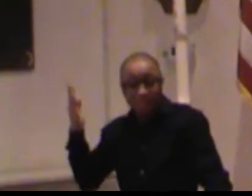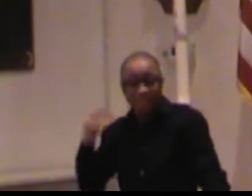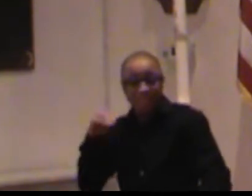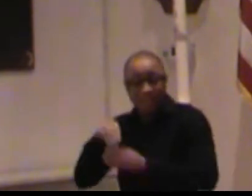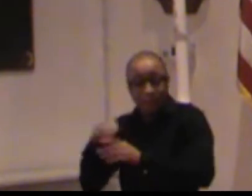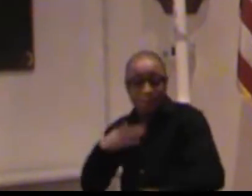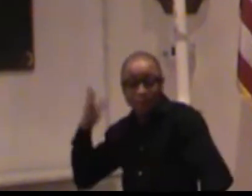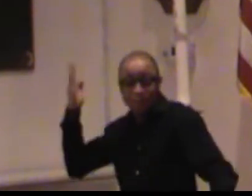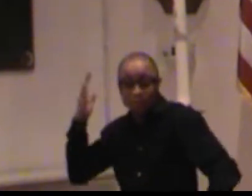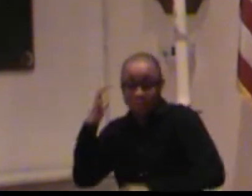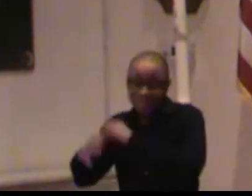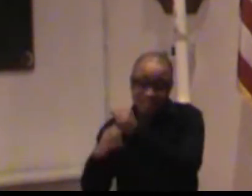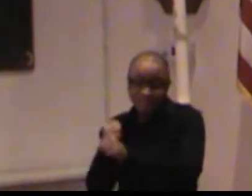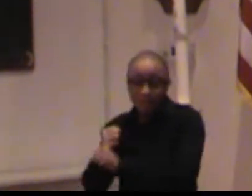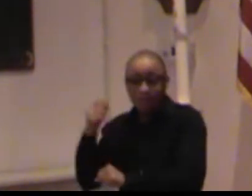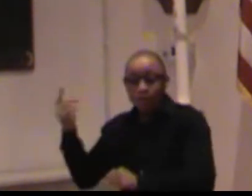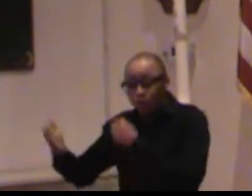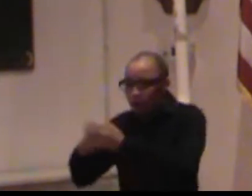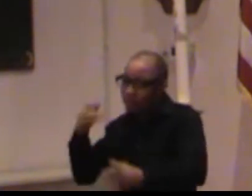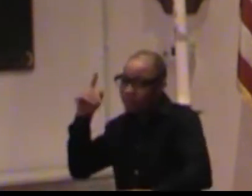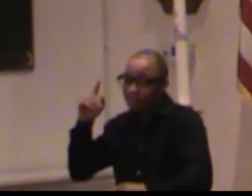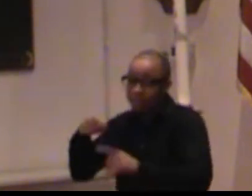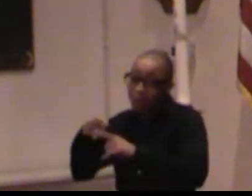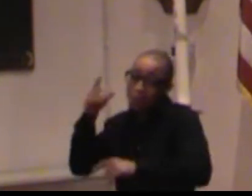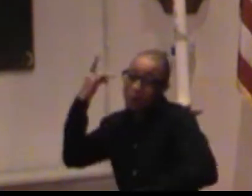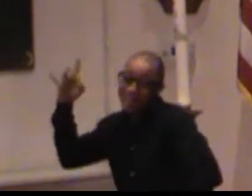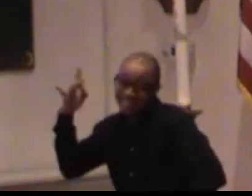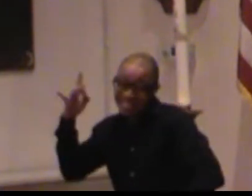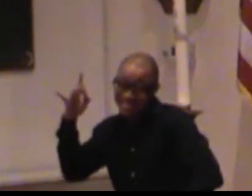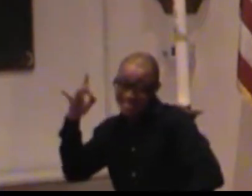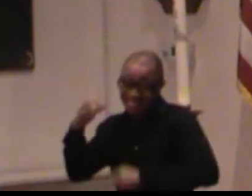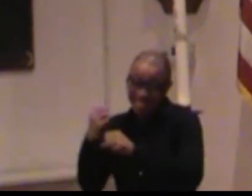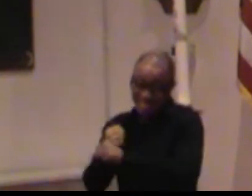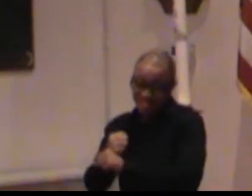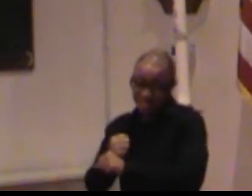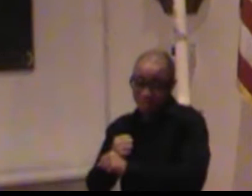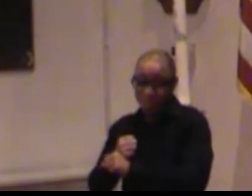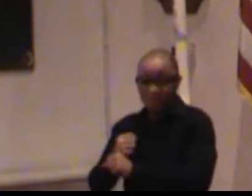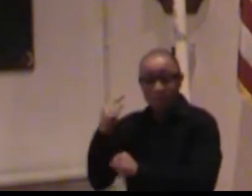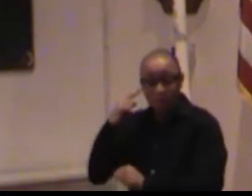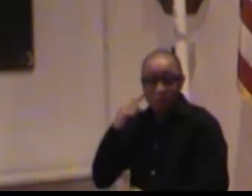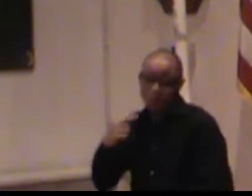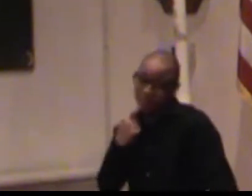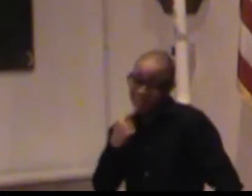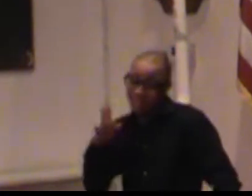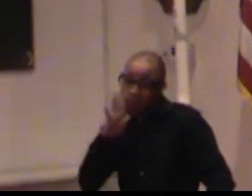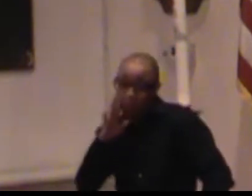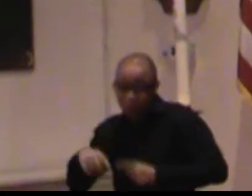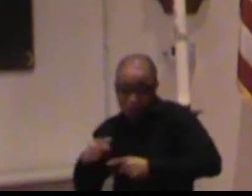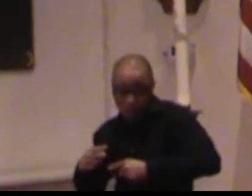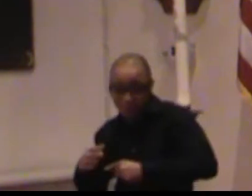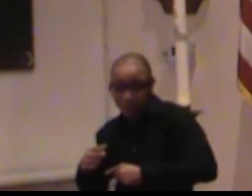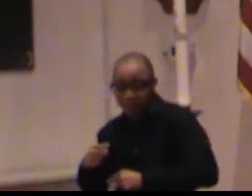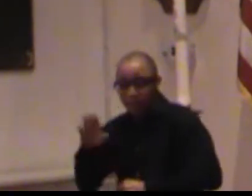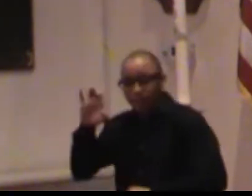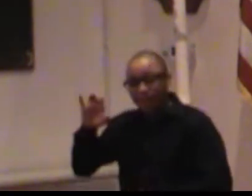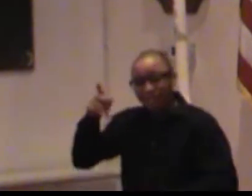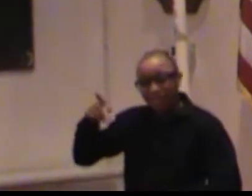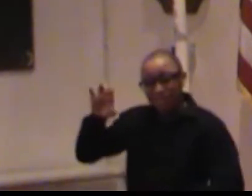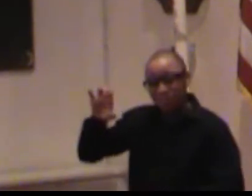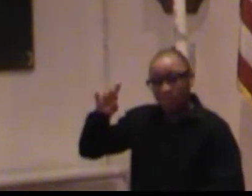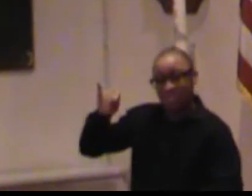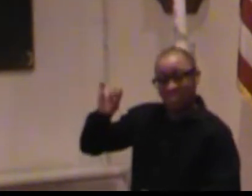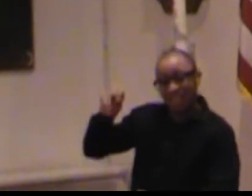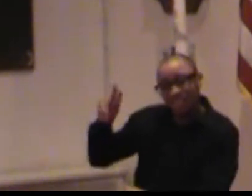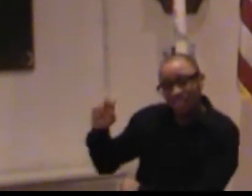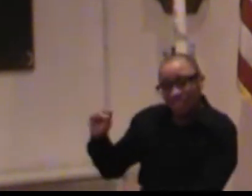in my preaching years, which is almost about 18, at some point has heard me talk about